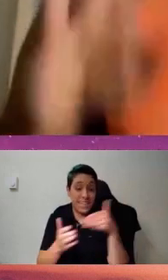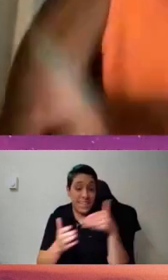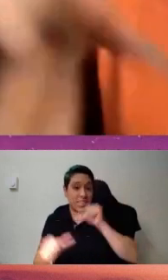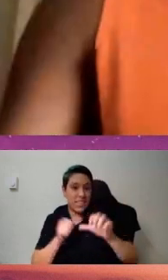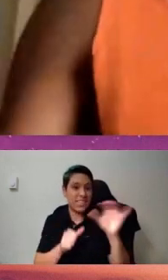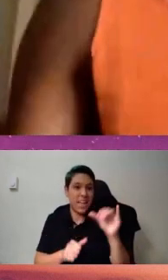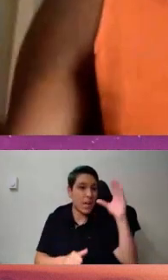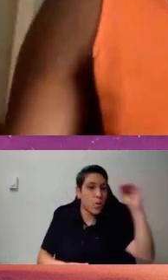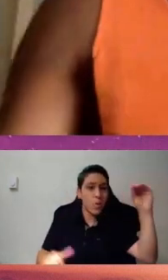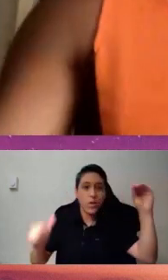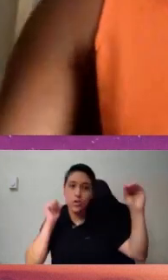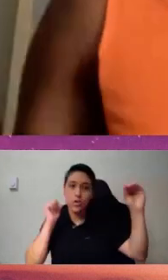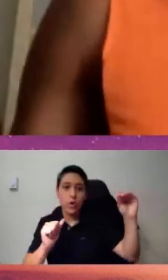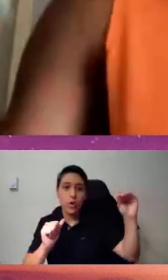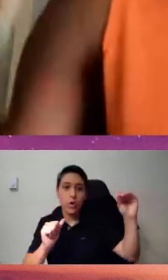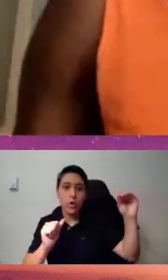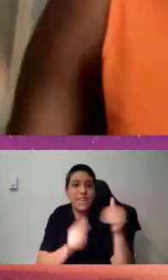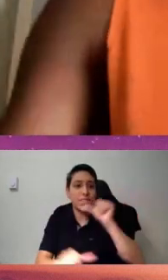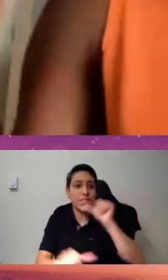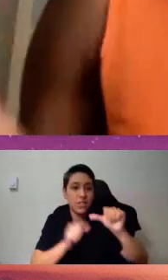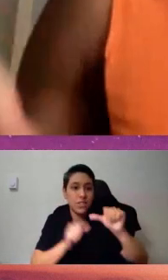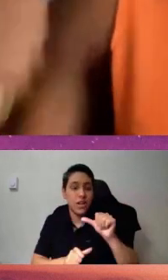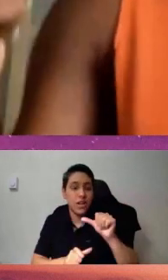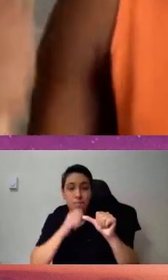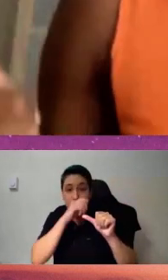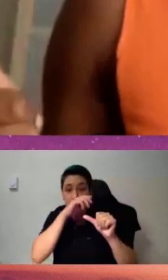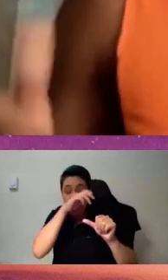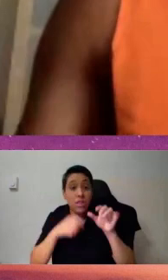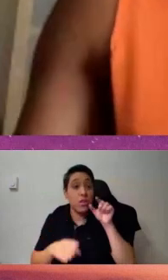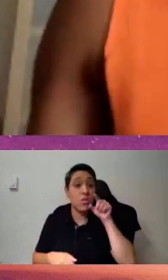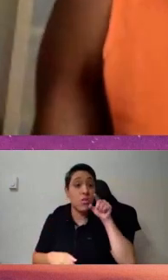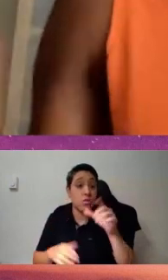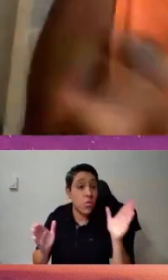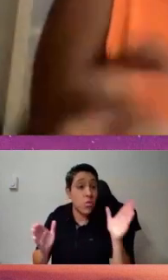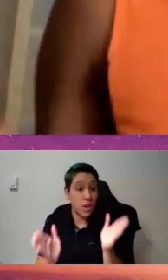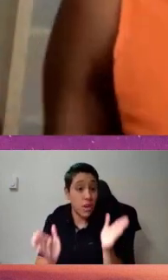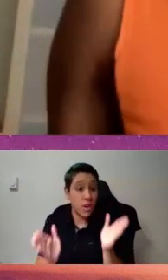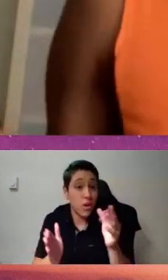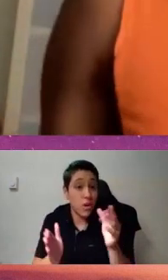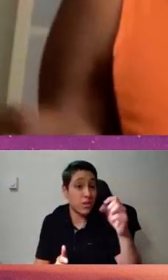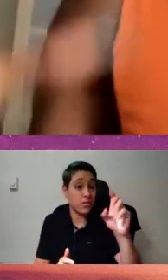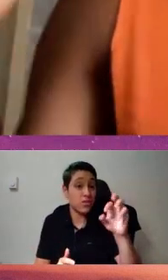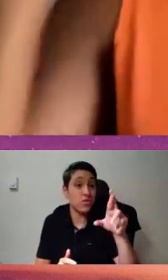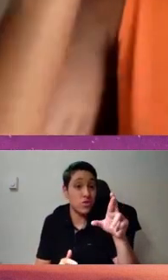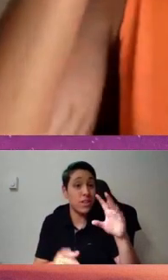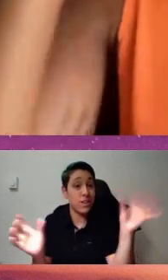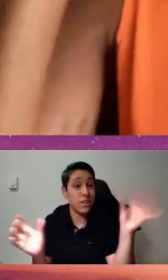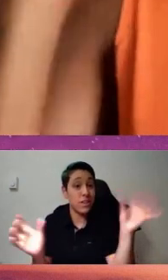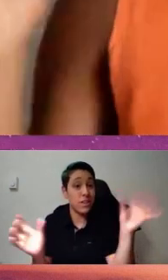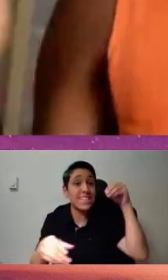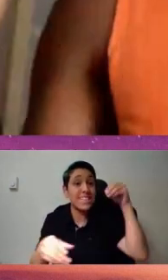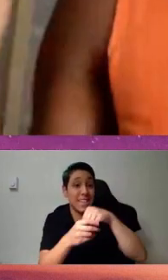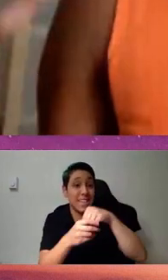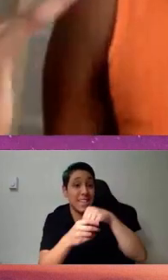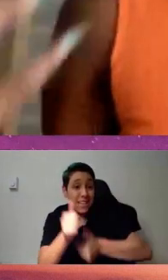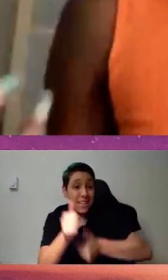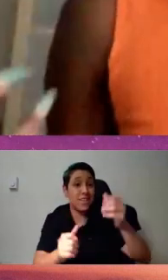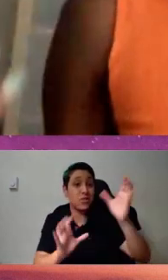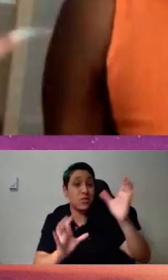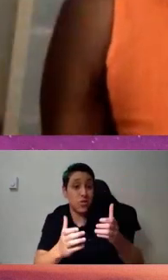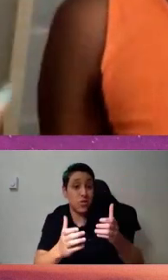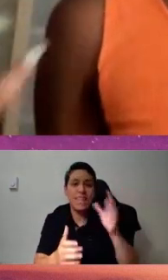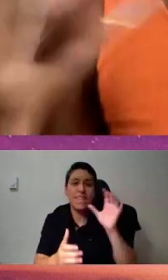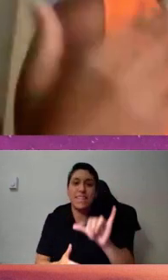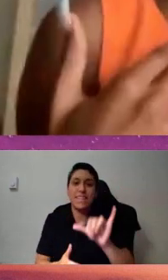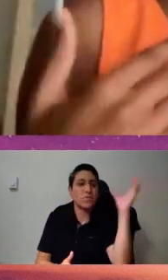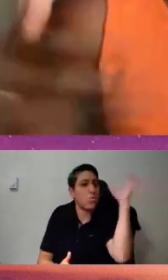whatever, and you separate people like that, you actually heighten gender violence among those groups. And that was the weirdest thing I ever imagined.